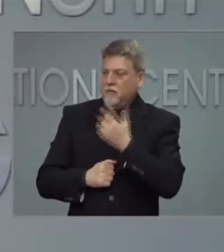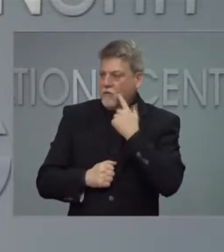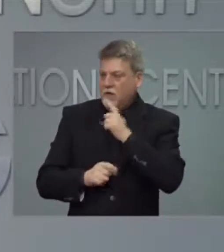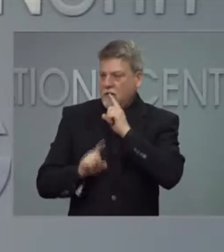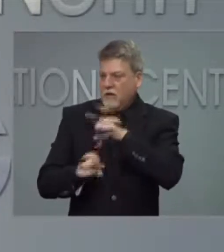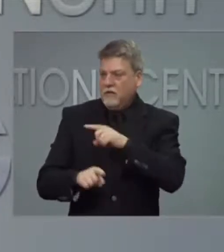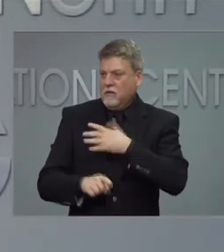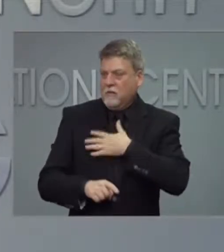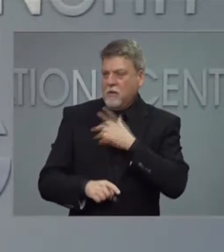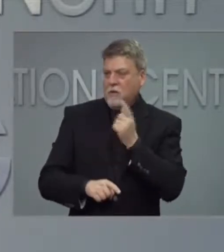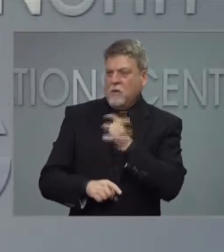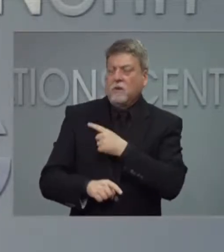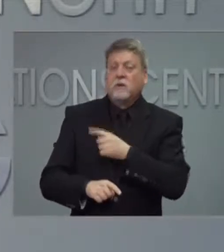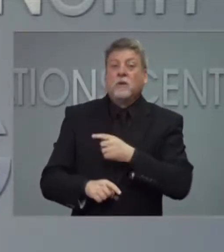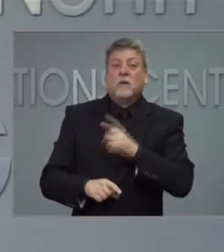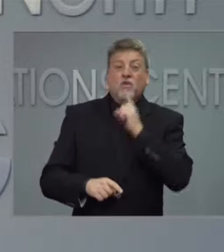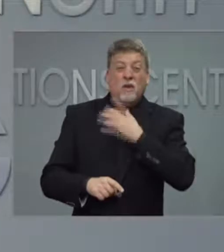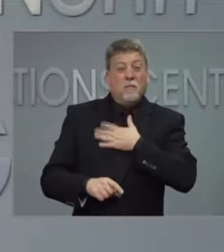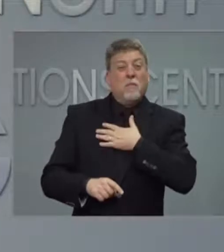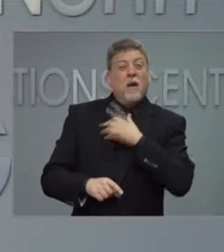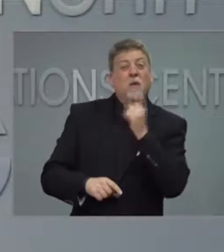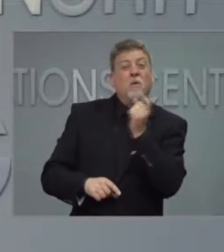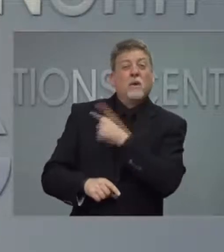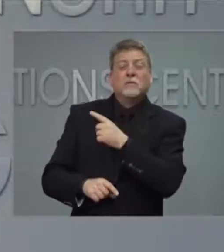have a follow-on question to,